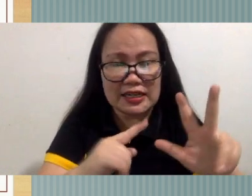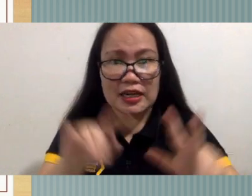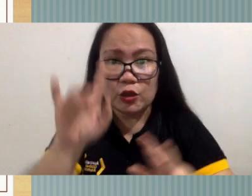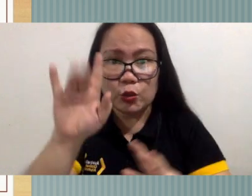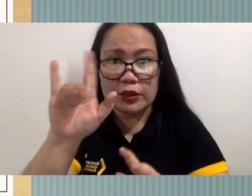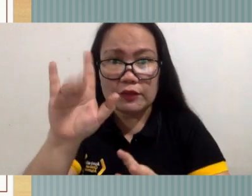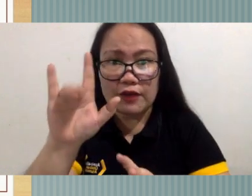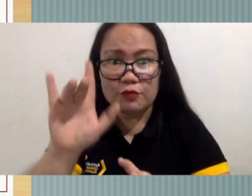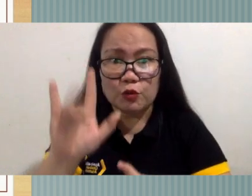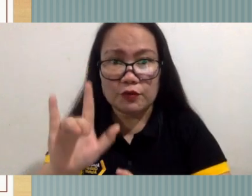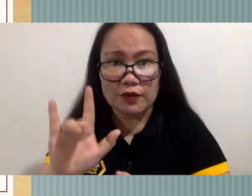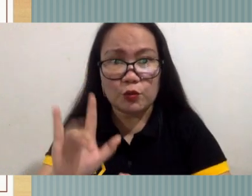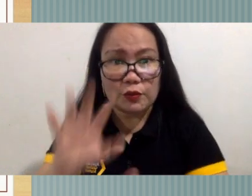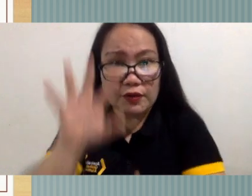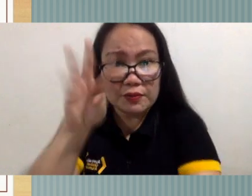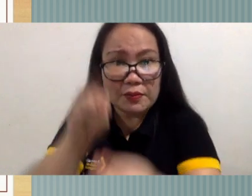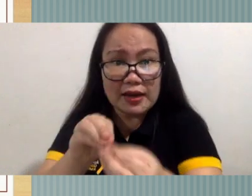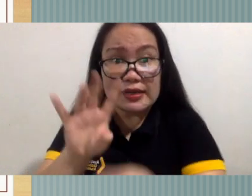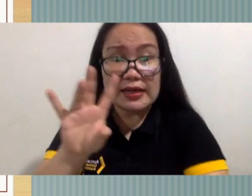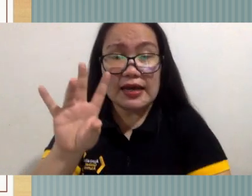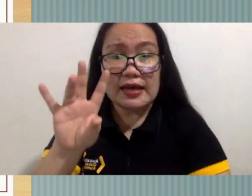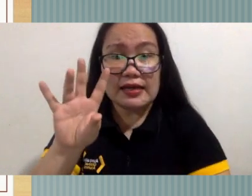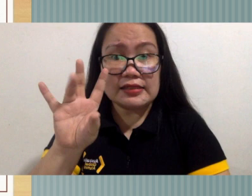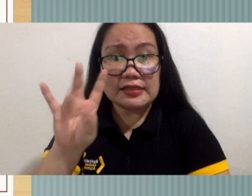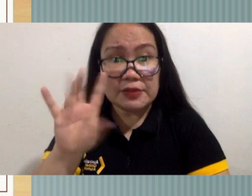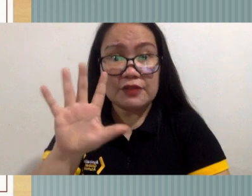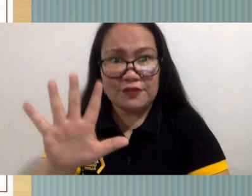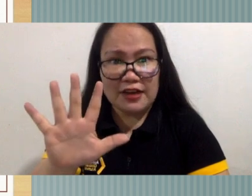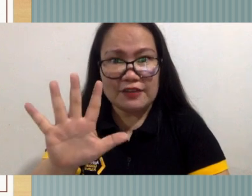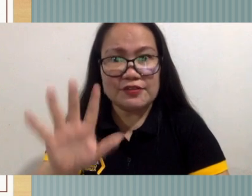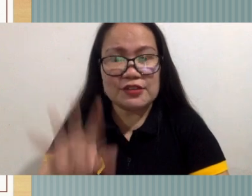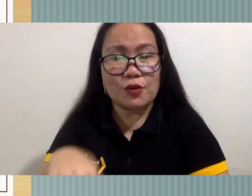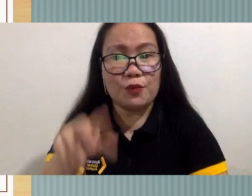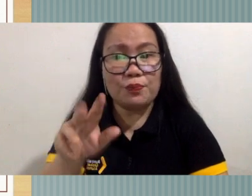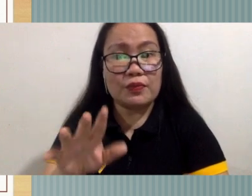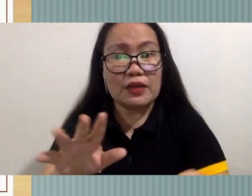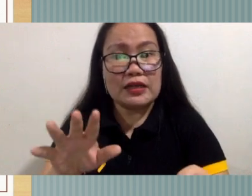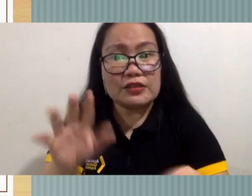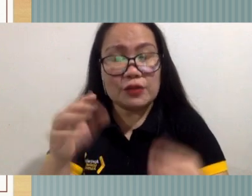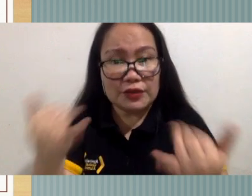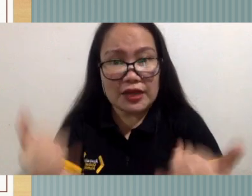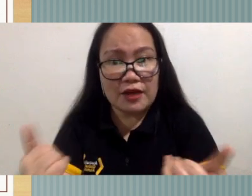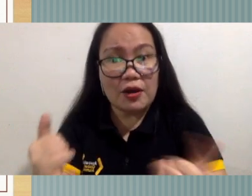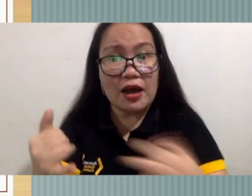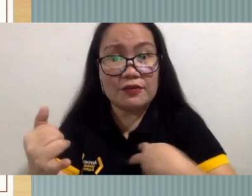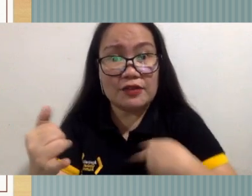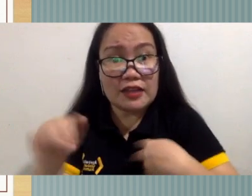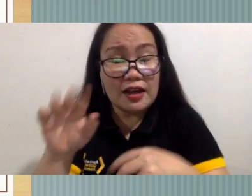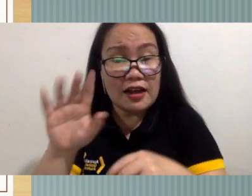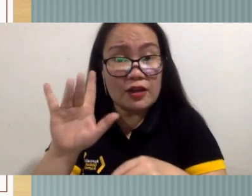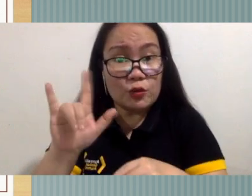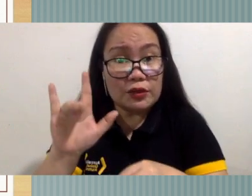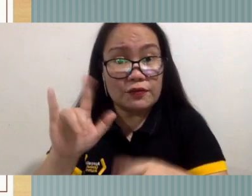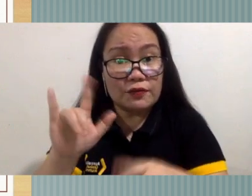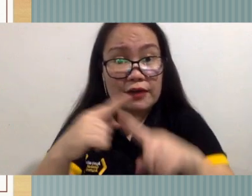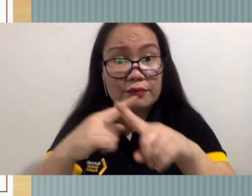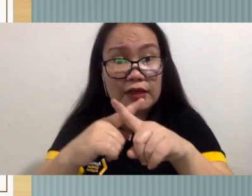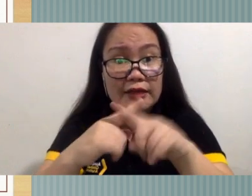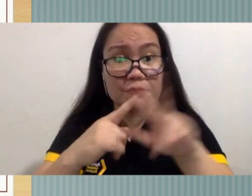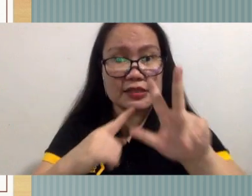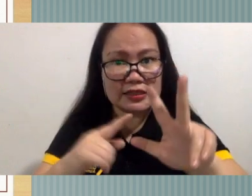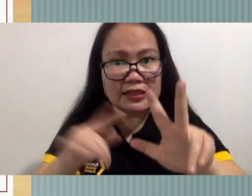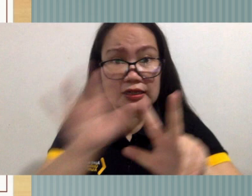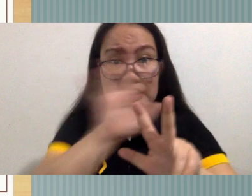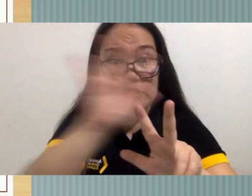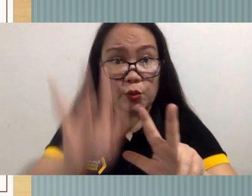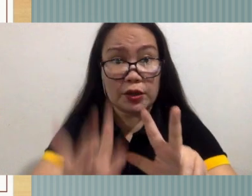25 times 3 because 25 is a perfect square, right? So, we will now have x is equal